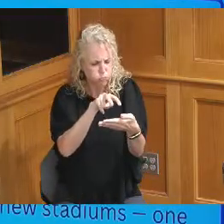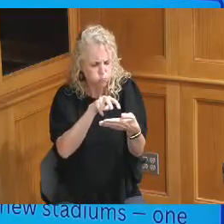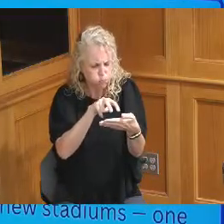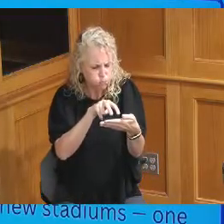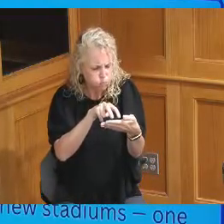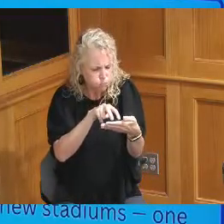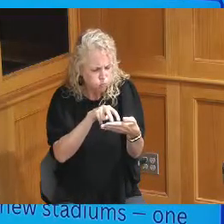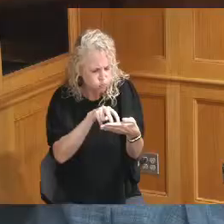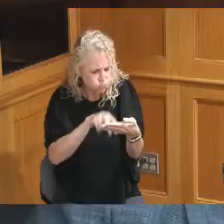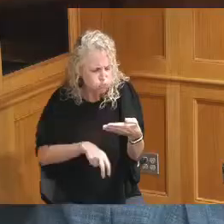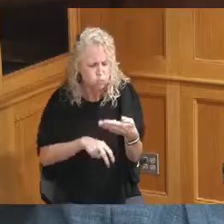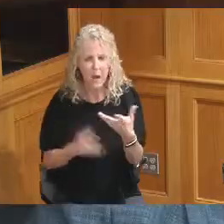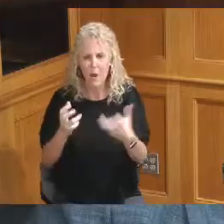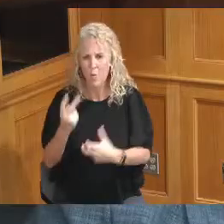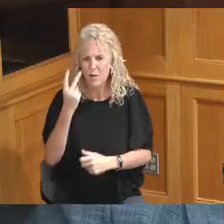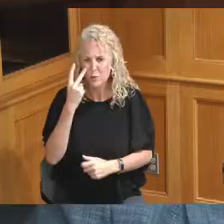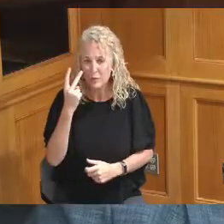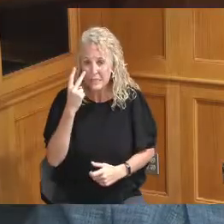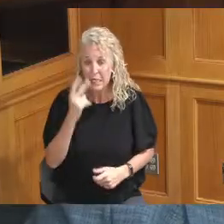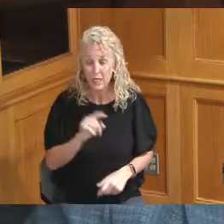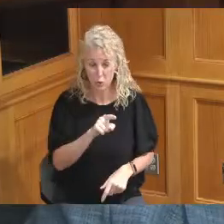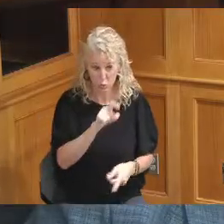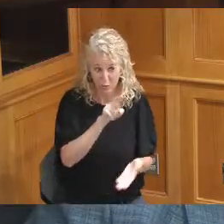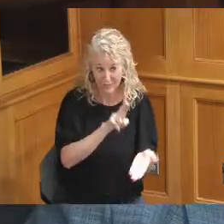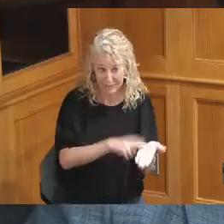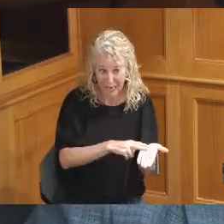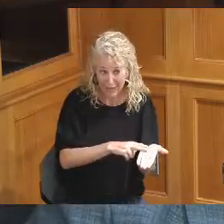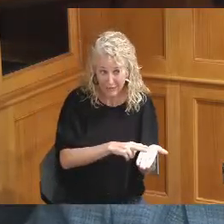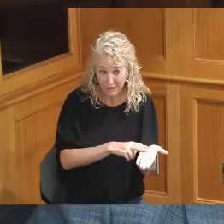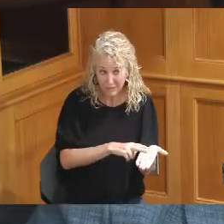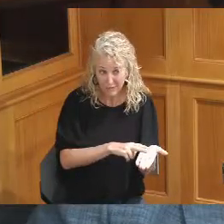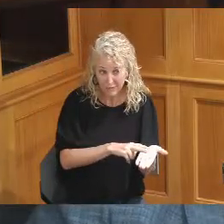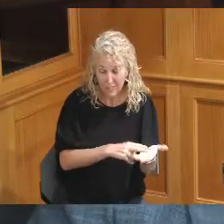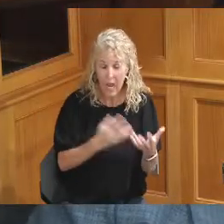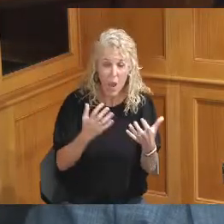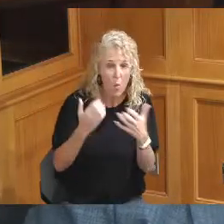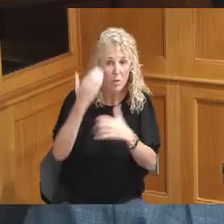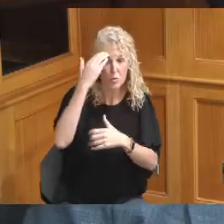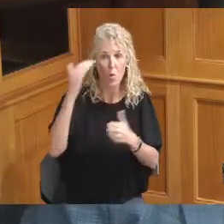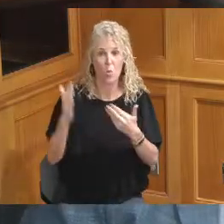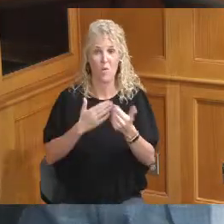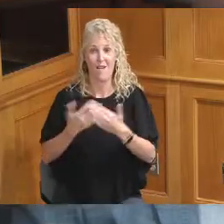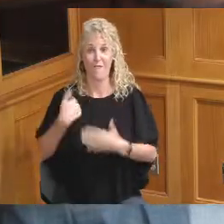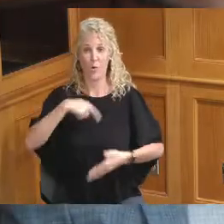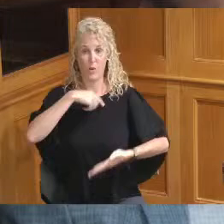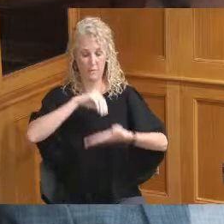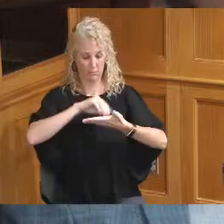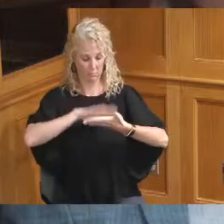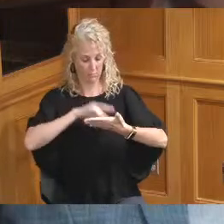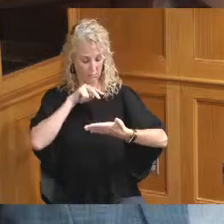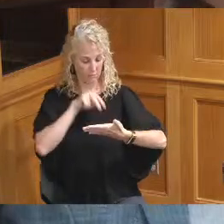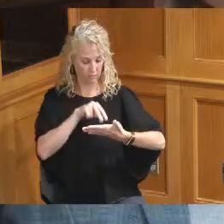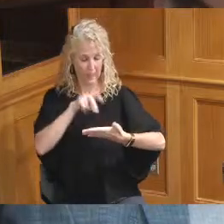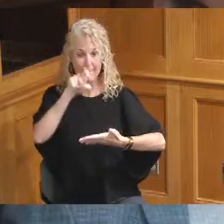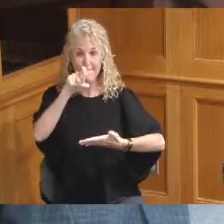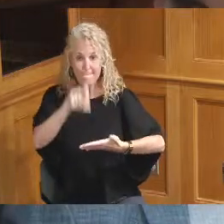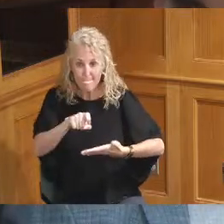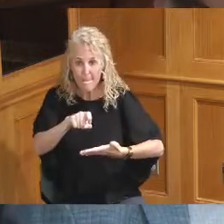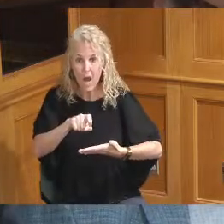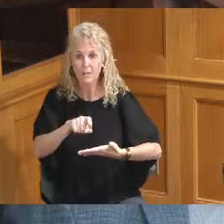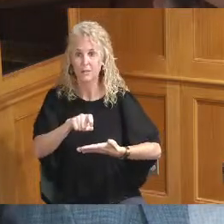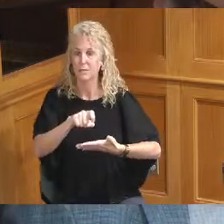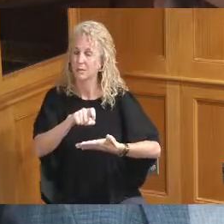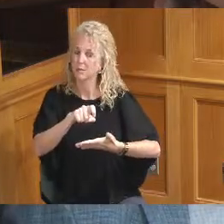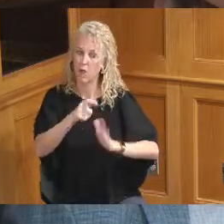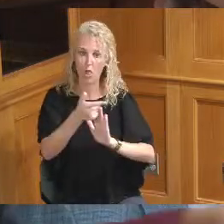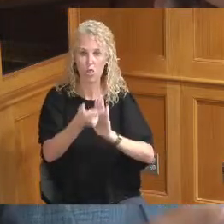must read what exactly they signed in writing. I must make sure whatever we have in writing has to be binding, enforceable,